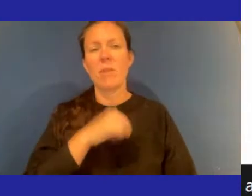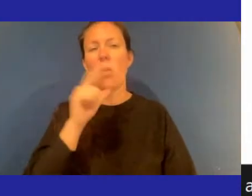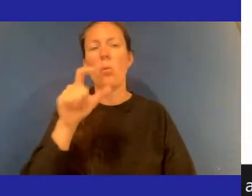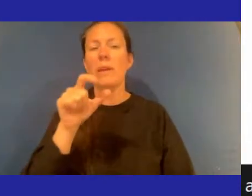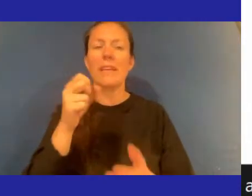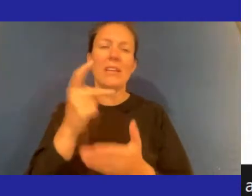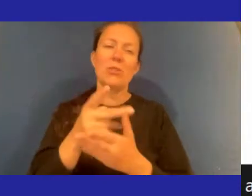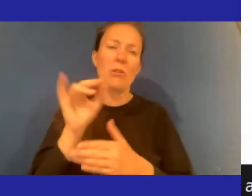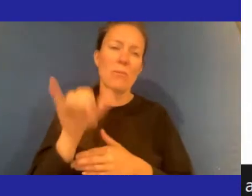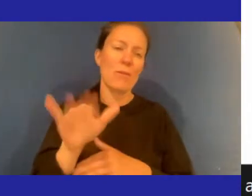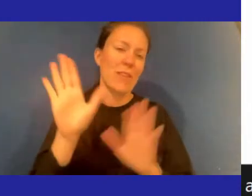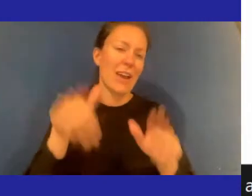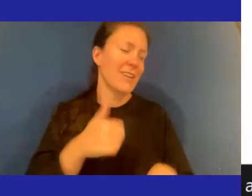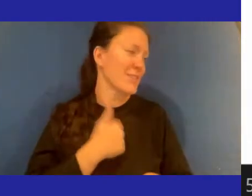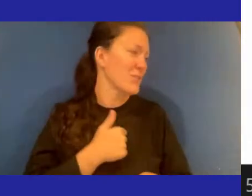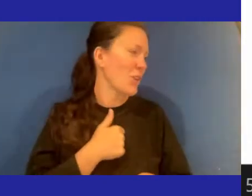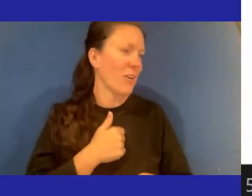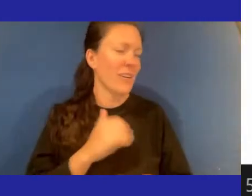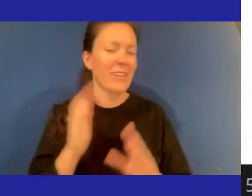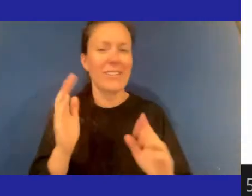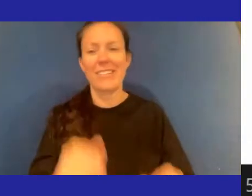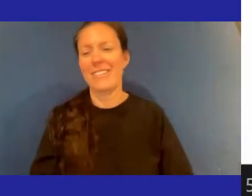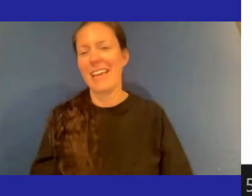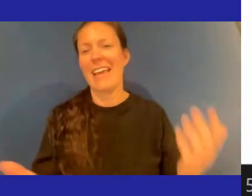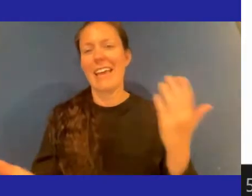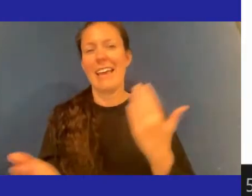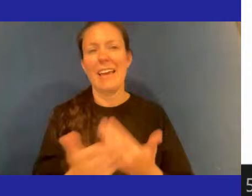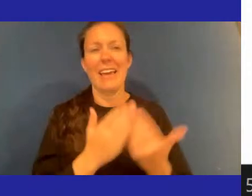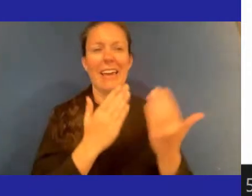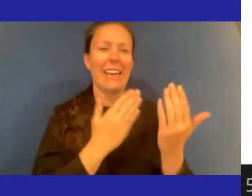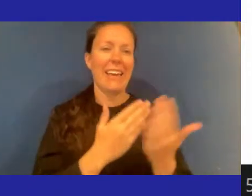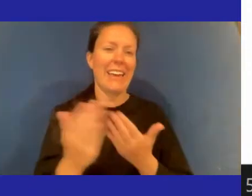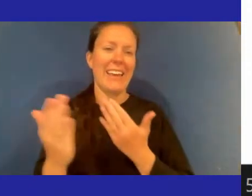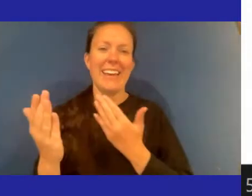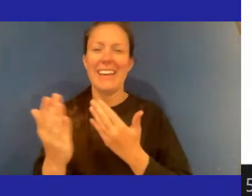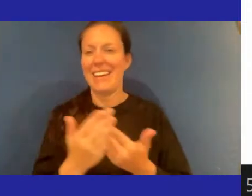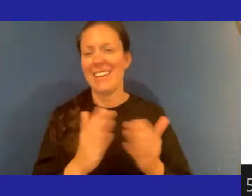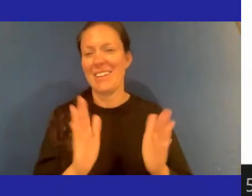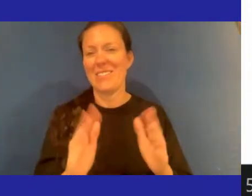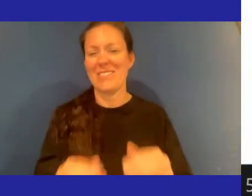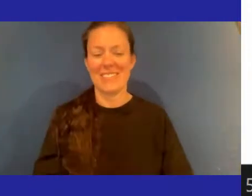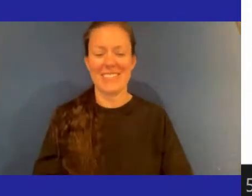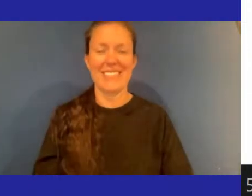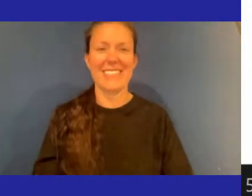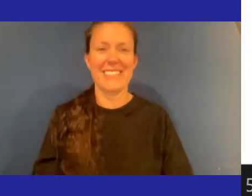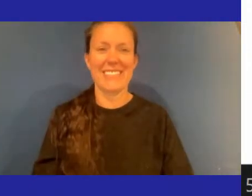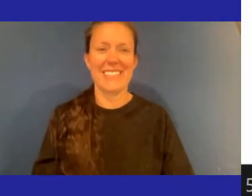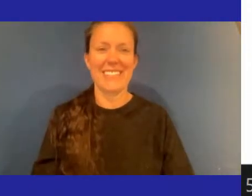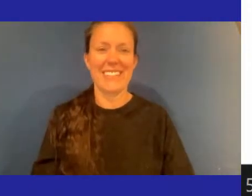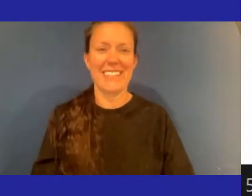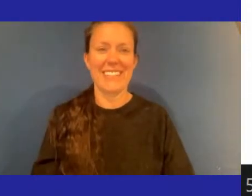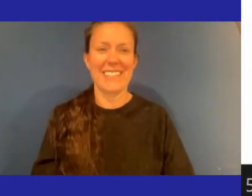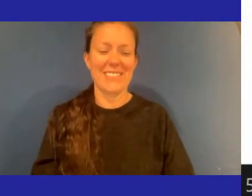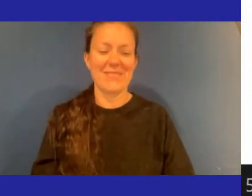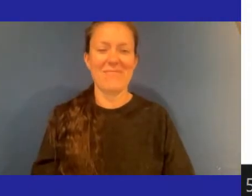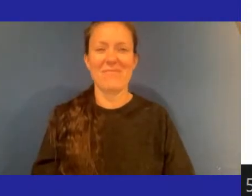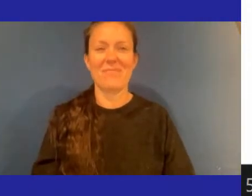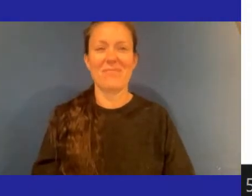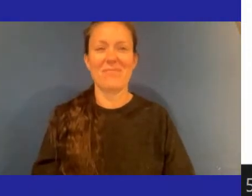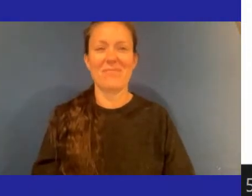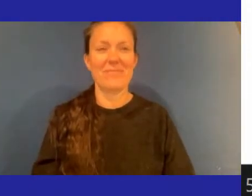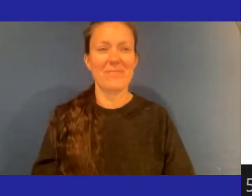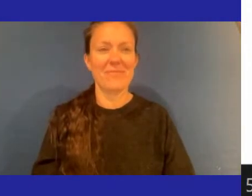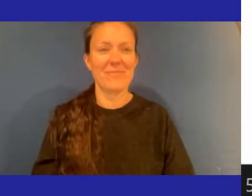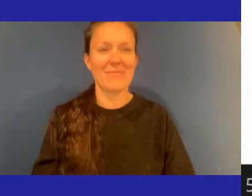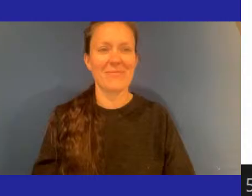It's okay, we approved the report. Anyway. We like the report, we approved it. My apologies. Kendra.